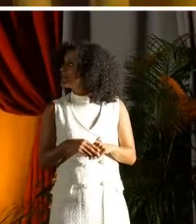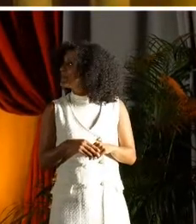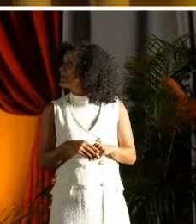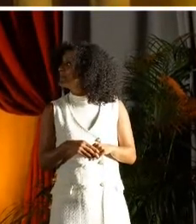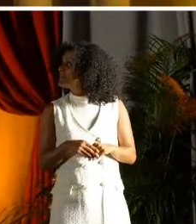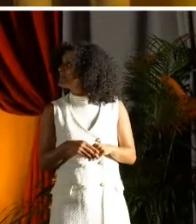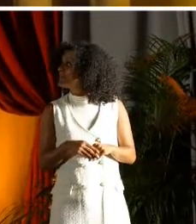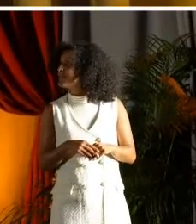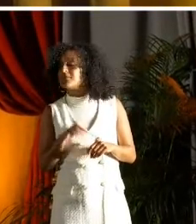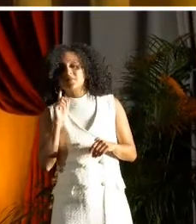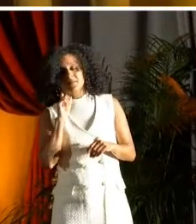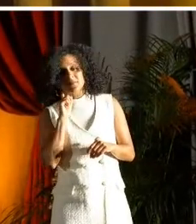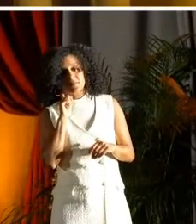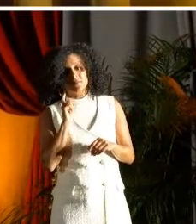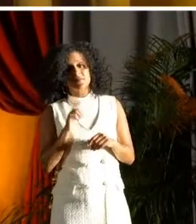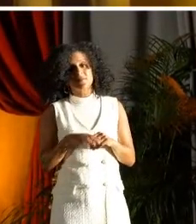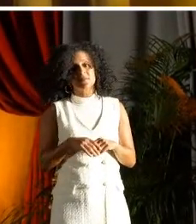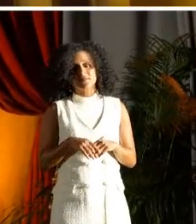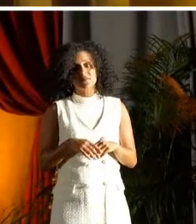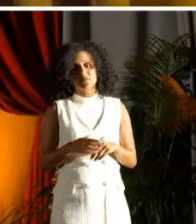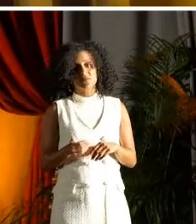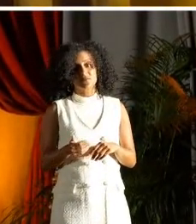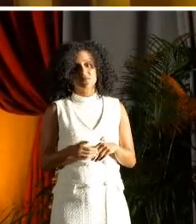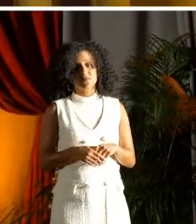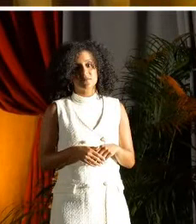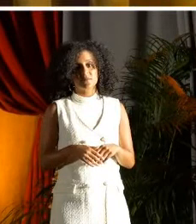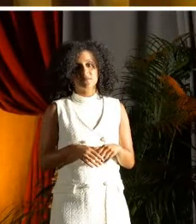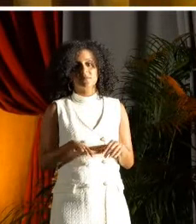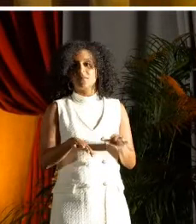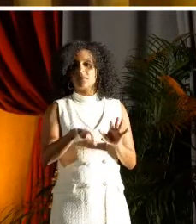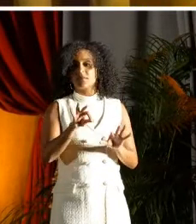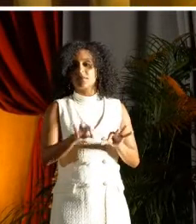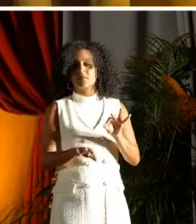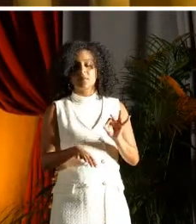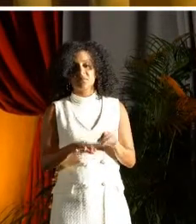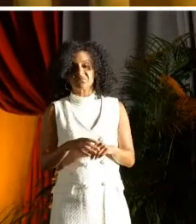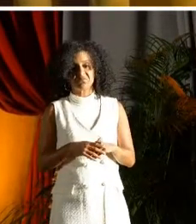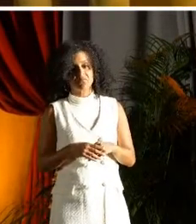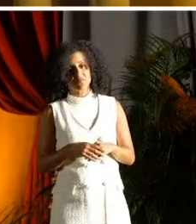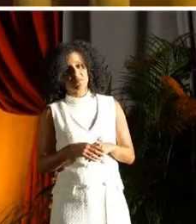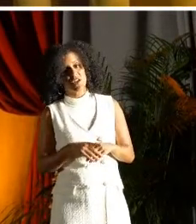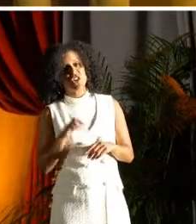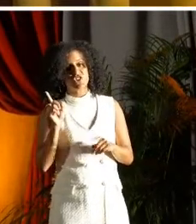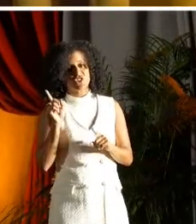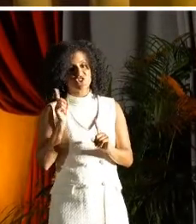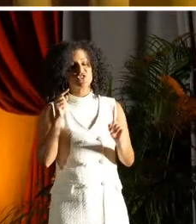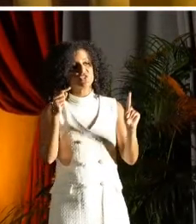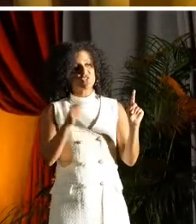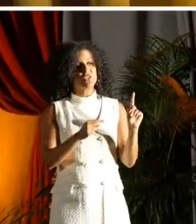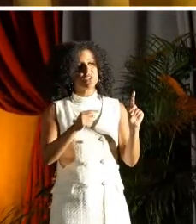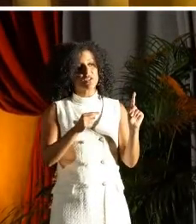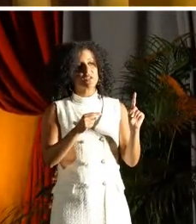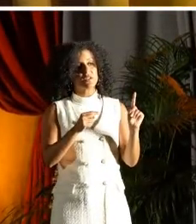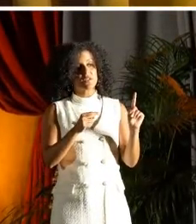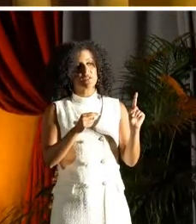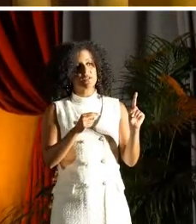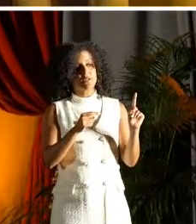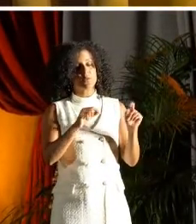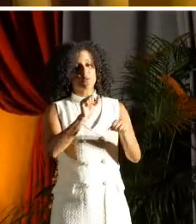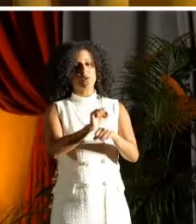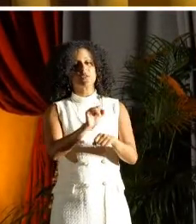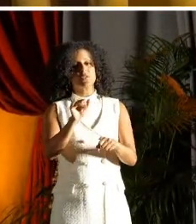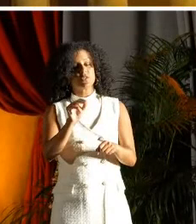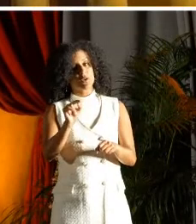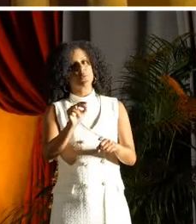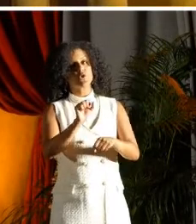was another Constance. Baker Motley. Yeah, Constance Baker Motley. She was she worked a lot with Jack Greenberg, and they